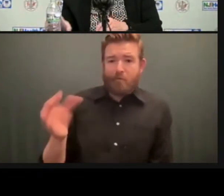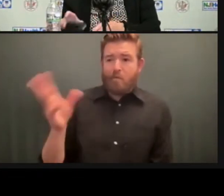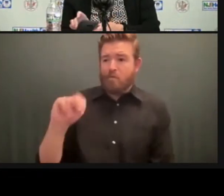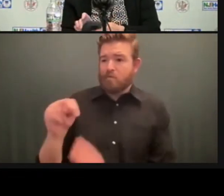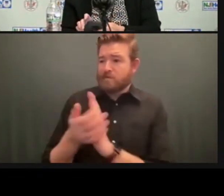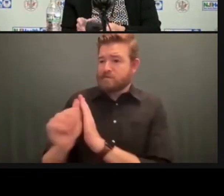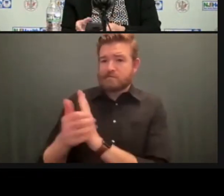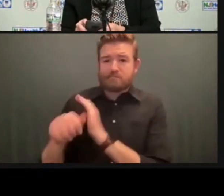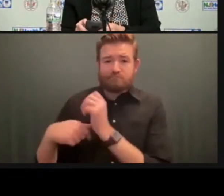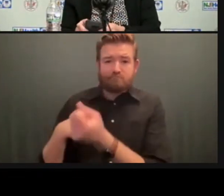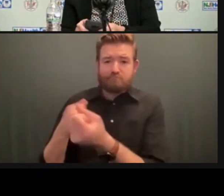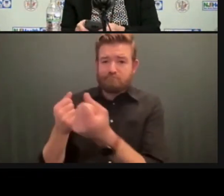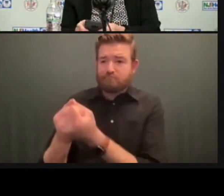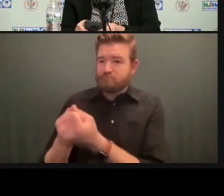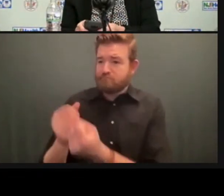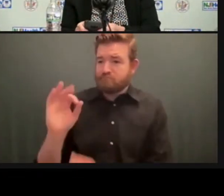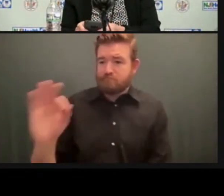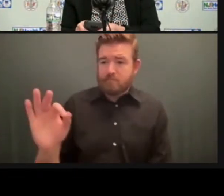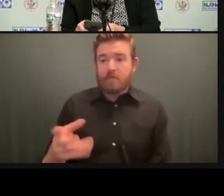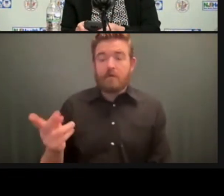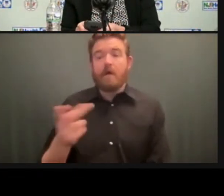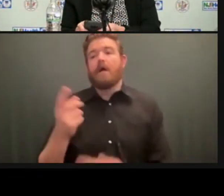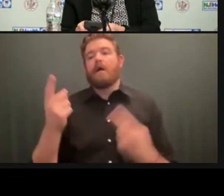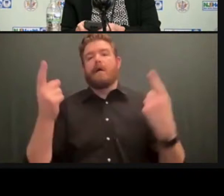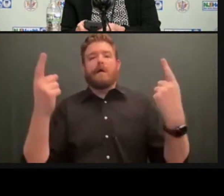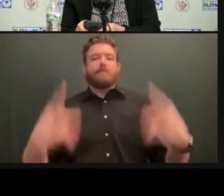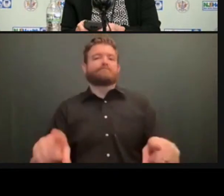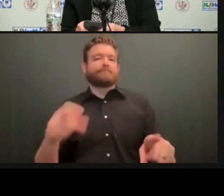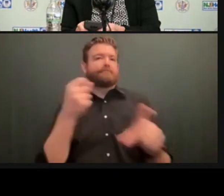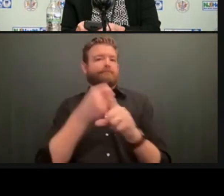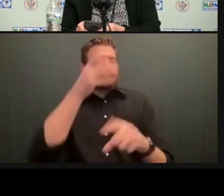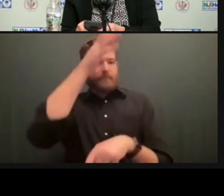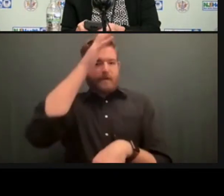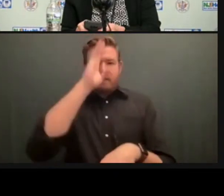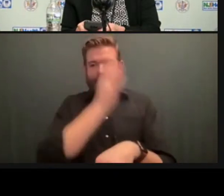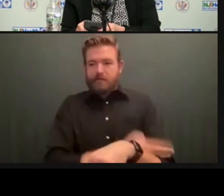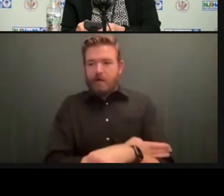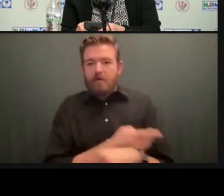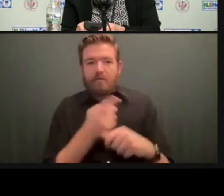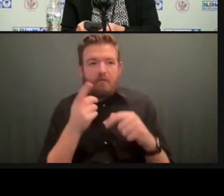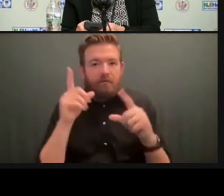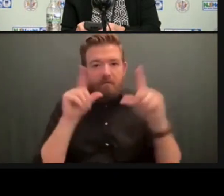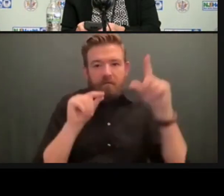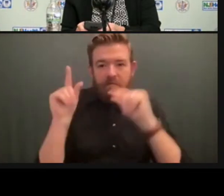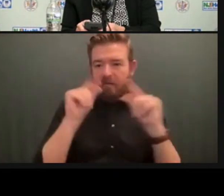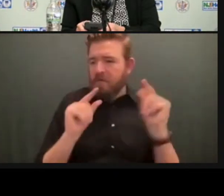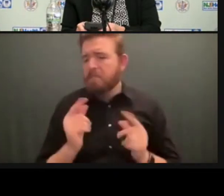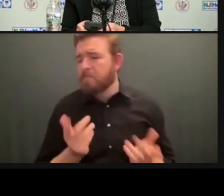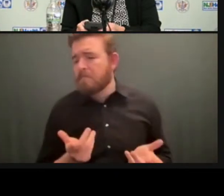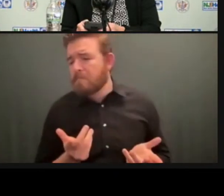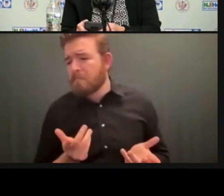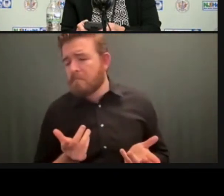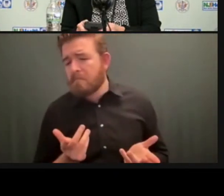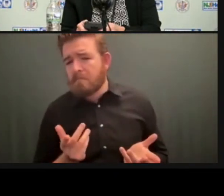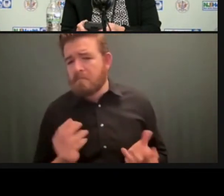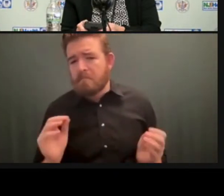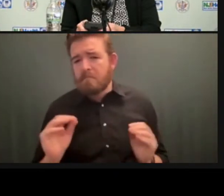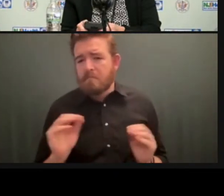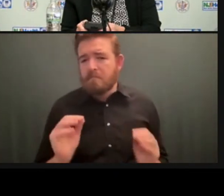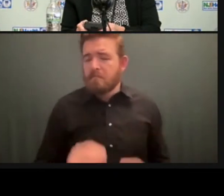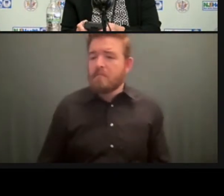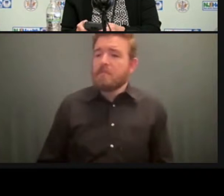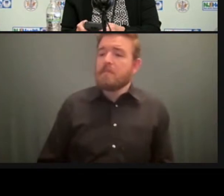they are indeed father and son, but I know them each as their own person and as their own public